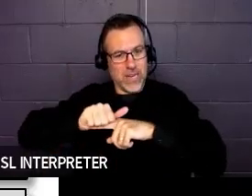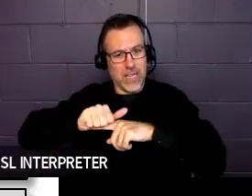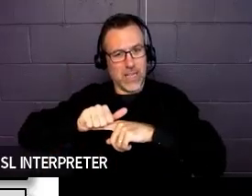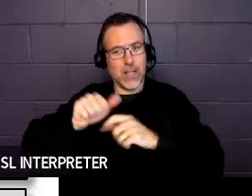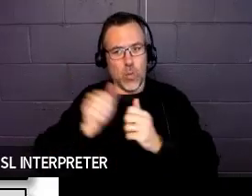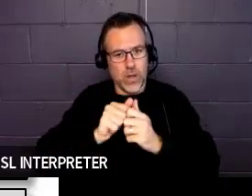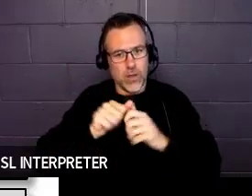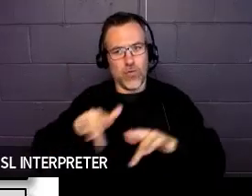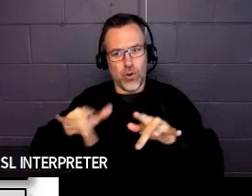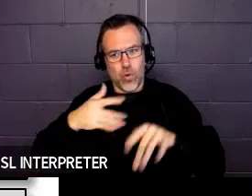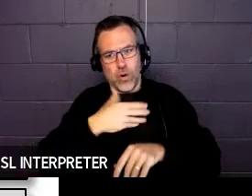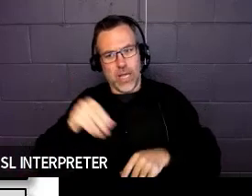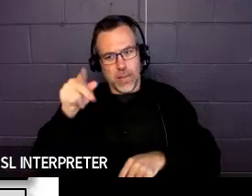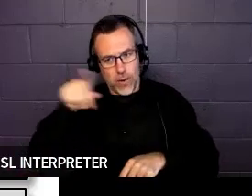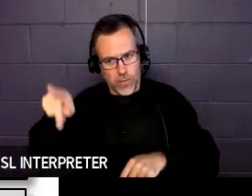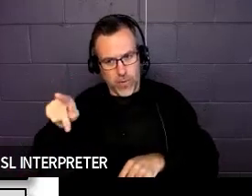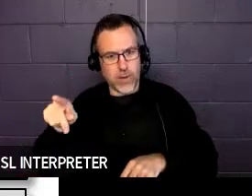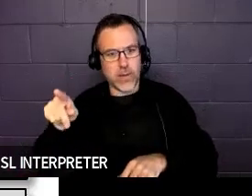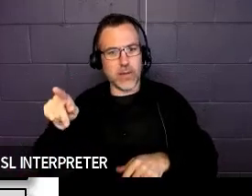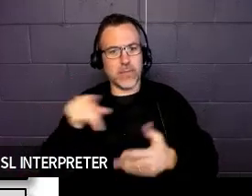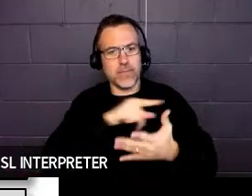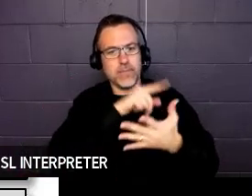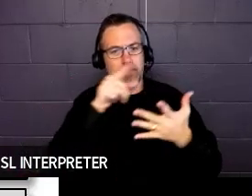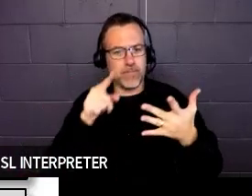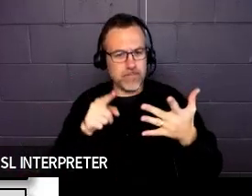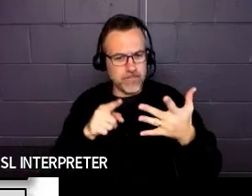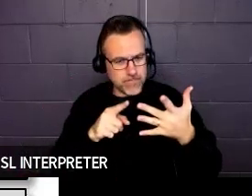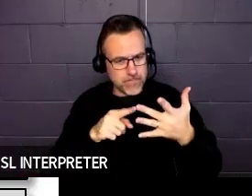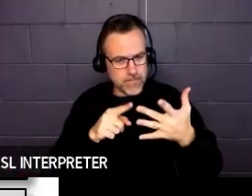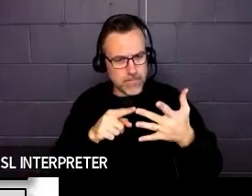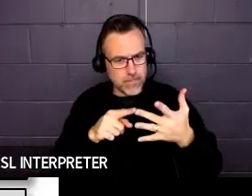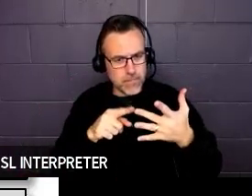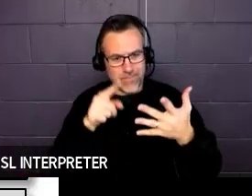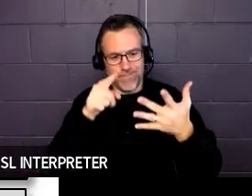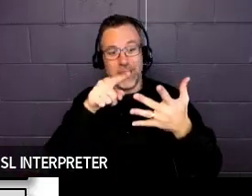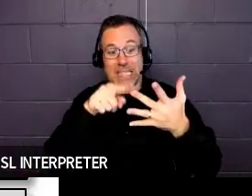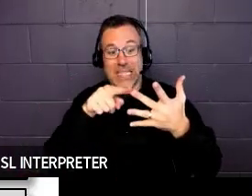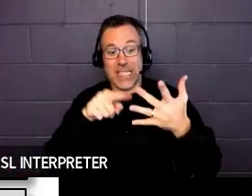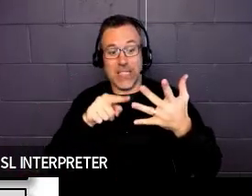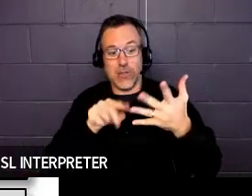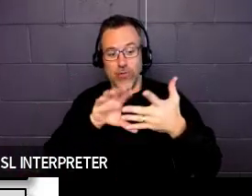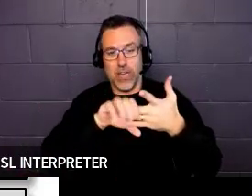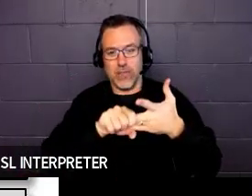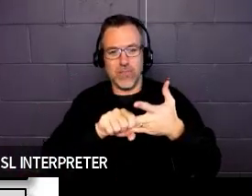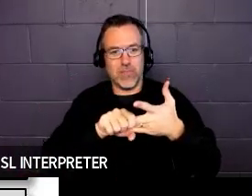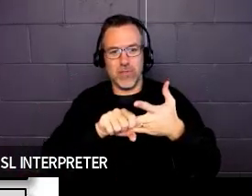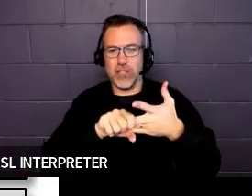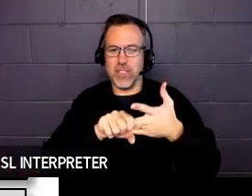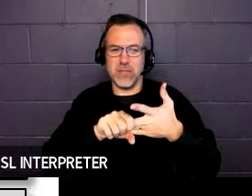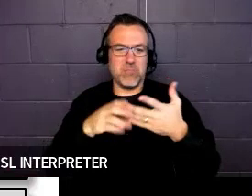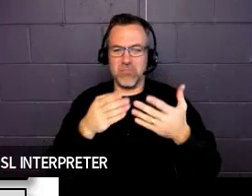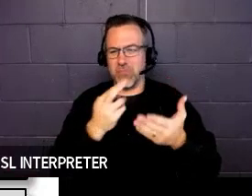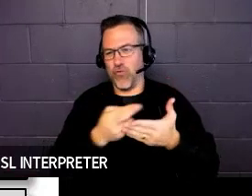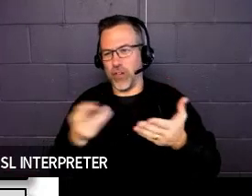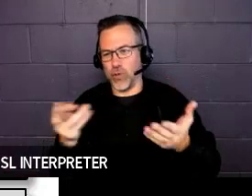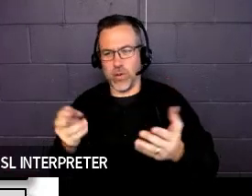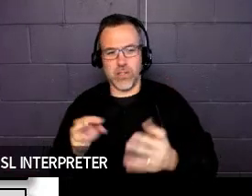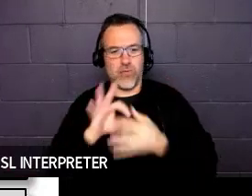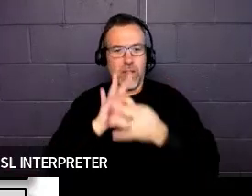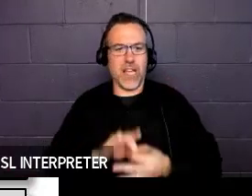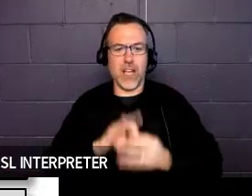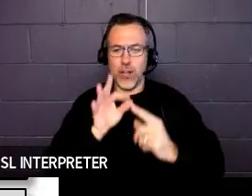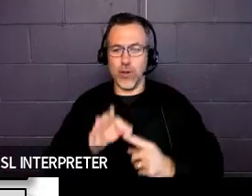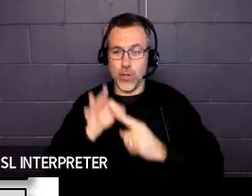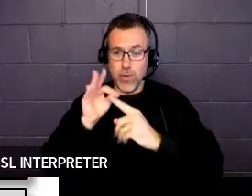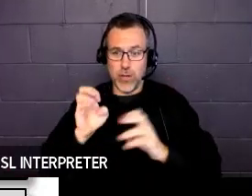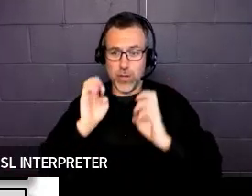and their PowerPoints. And then the last three are resources. You've got special ed resources, you've got